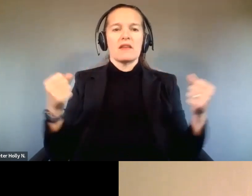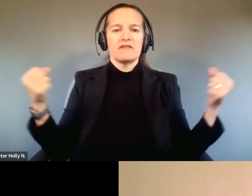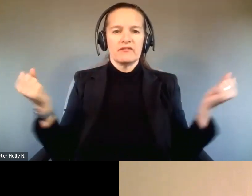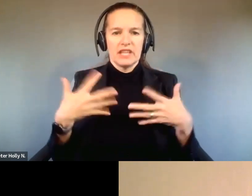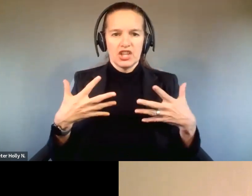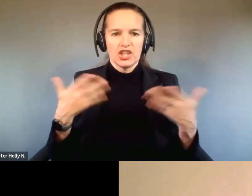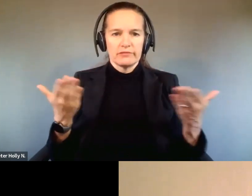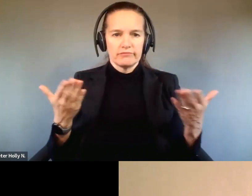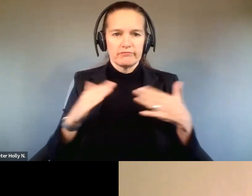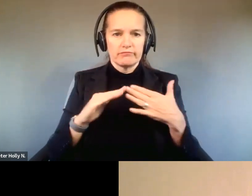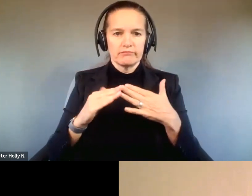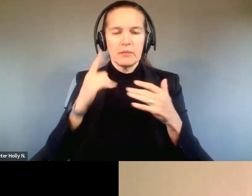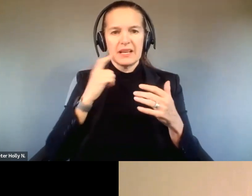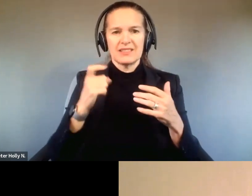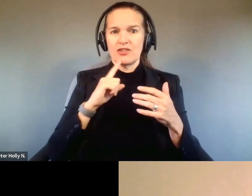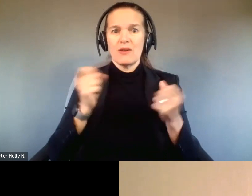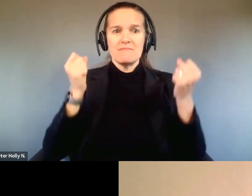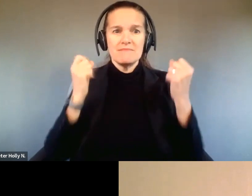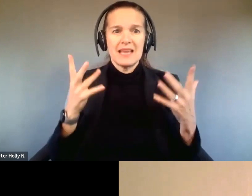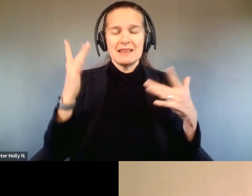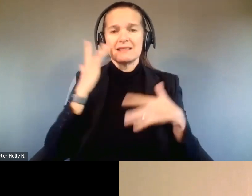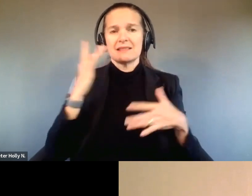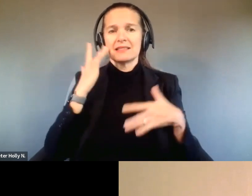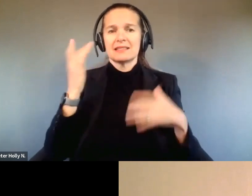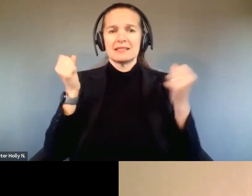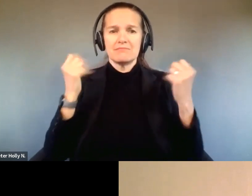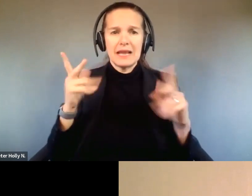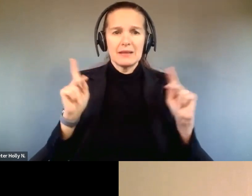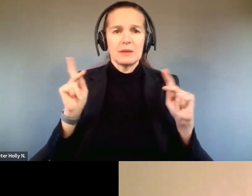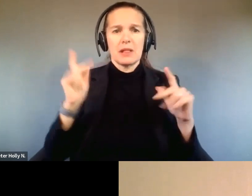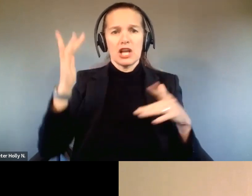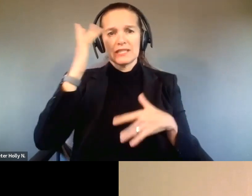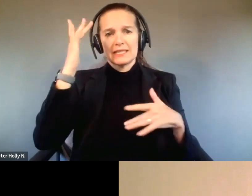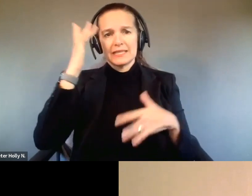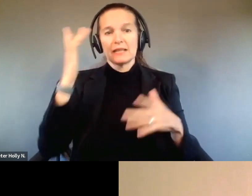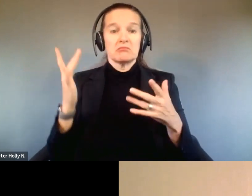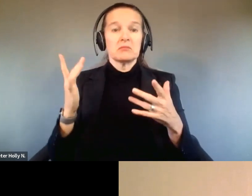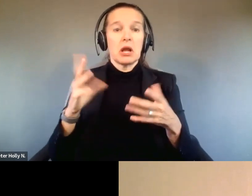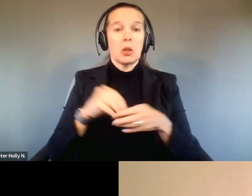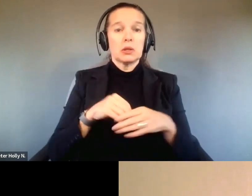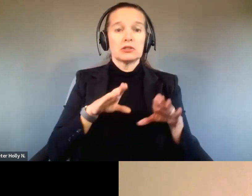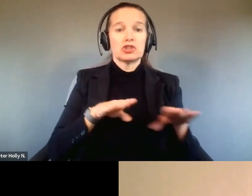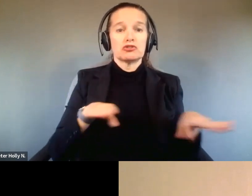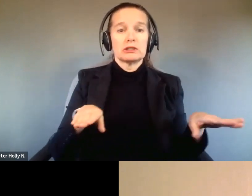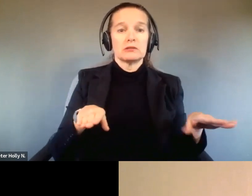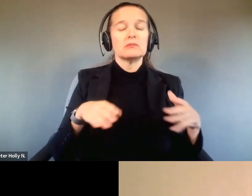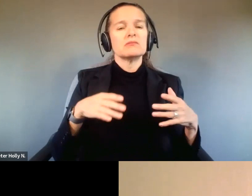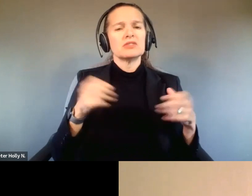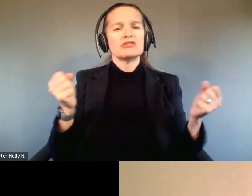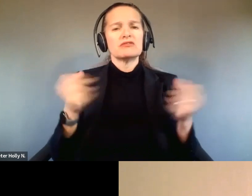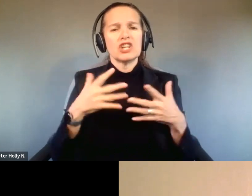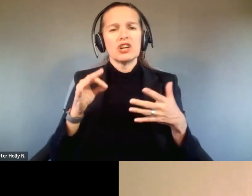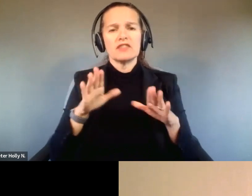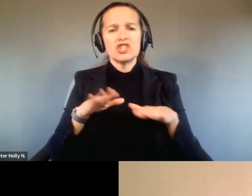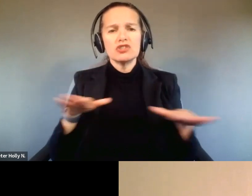community because there's so many illnesses and so many people are sick, especially children. There's a lot of fear of children